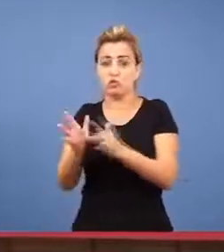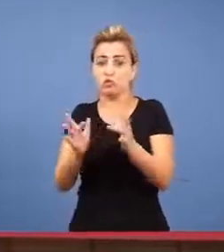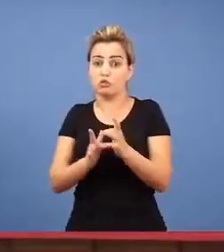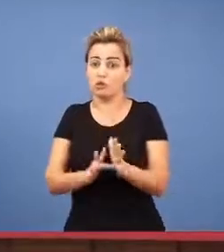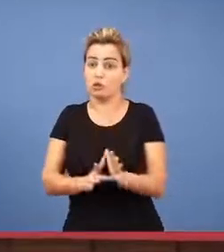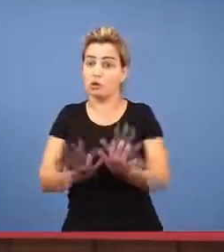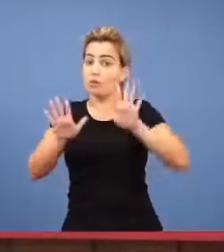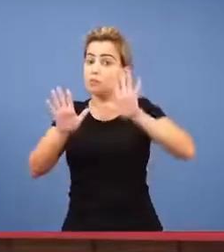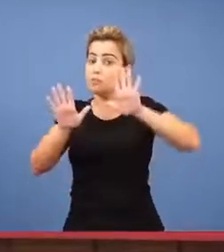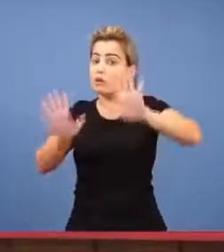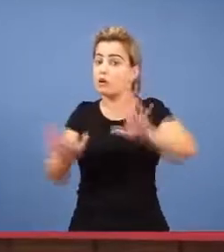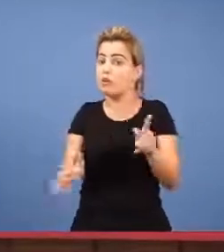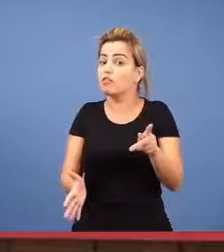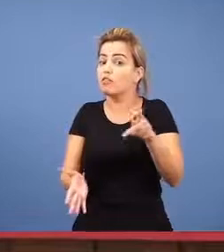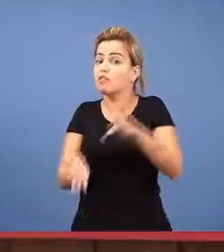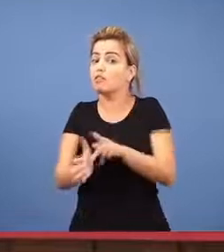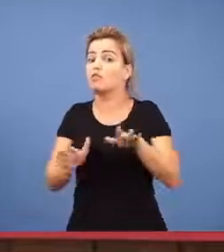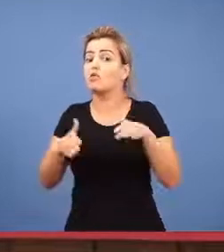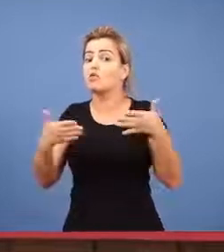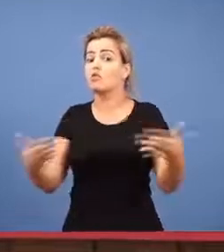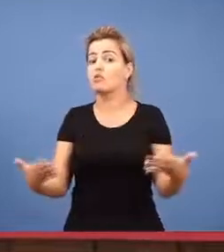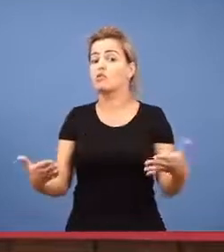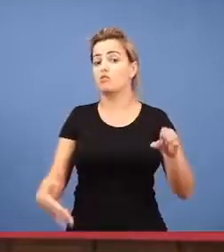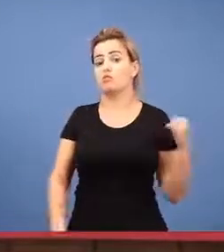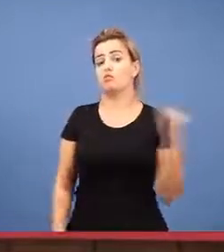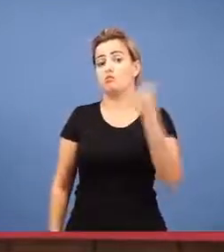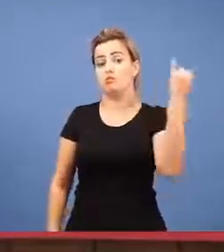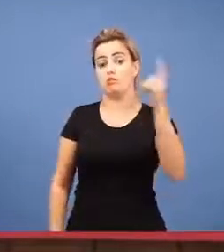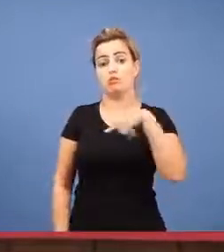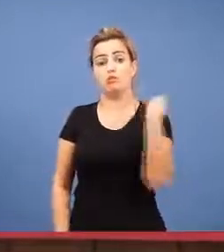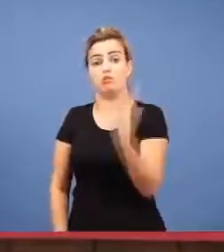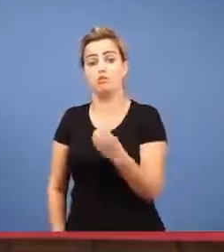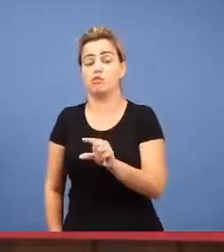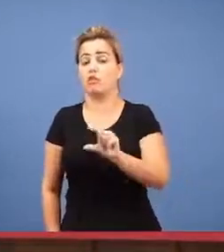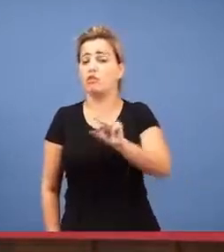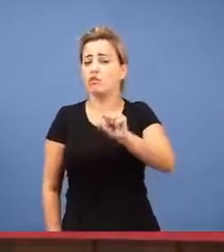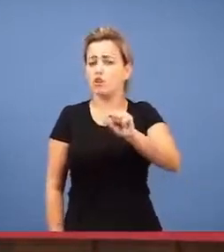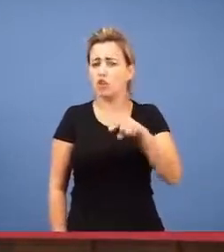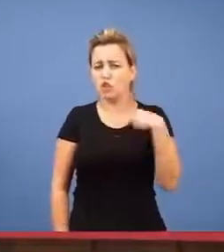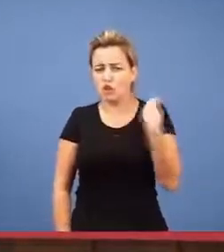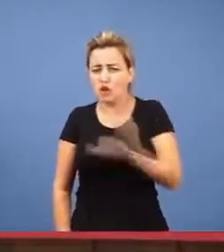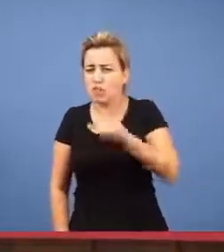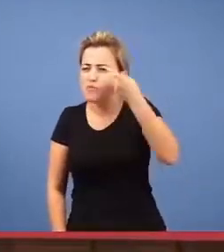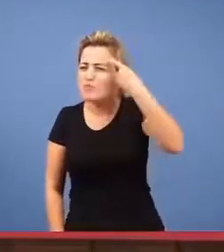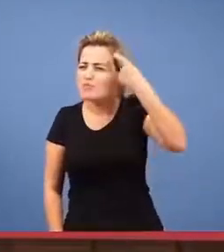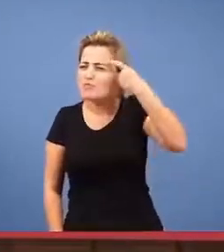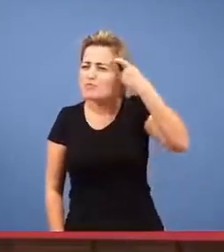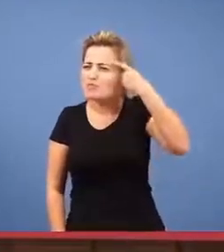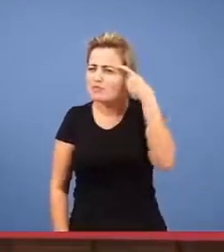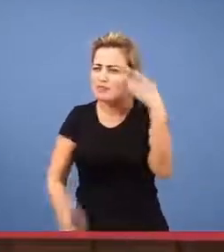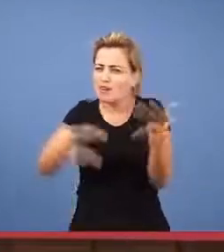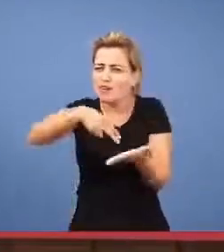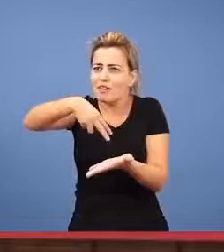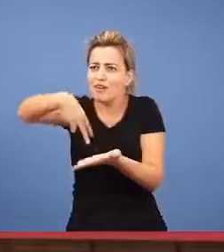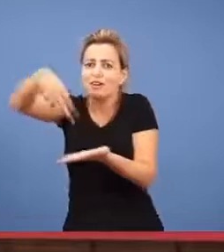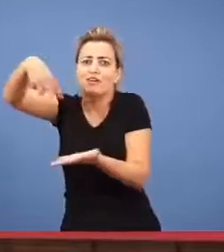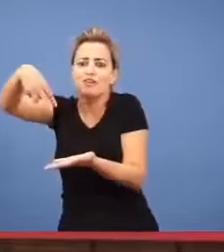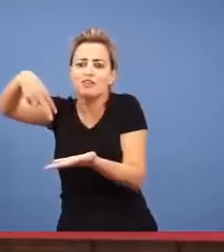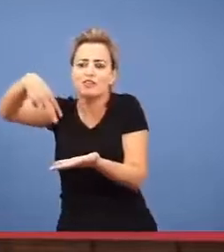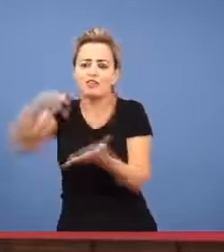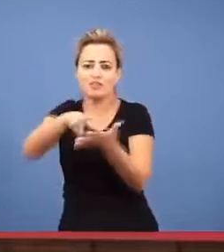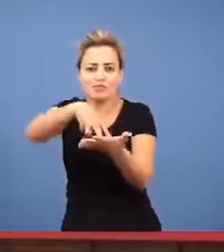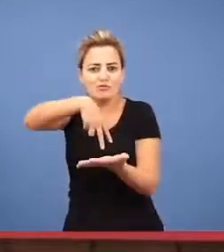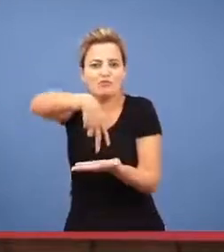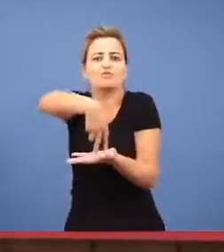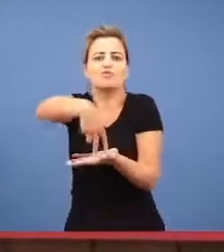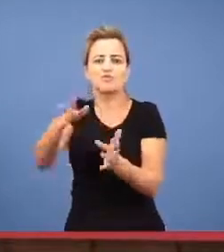for Jesus. And in fact, what is important for us, we don't live off of the death, but we live off the